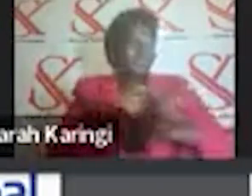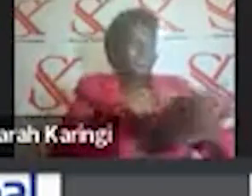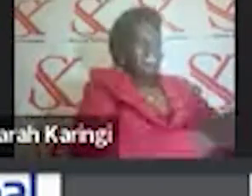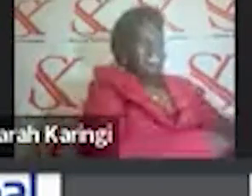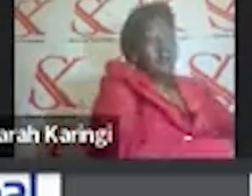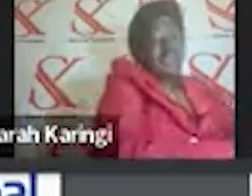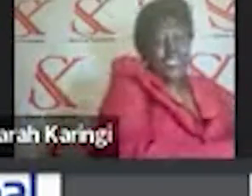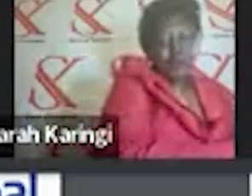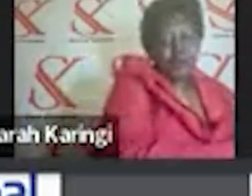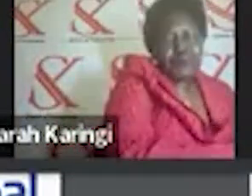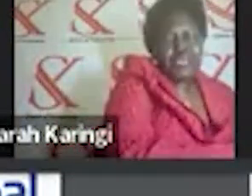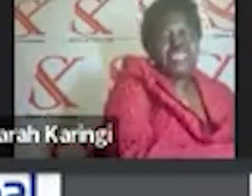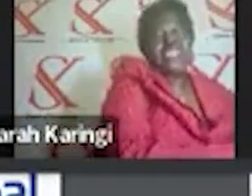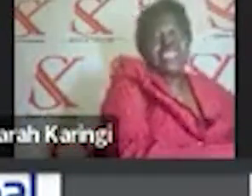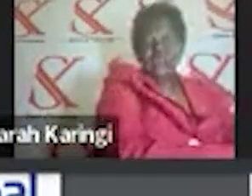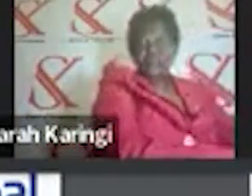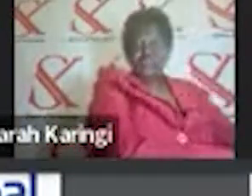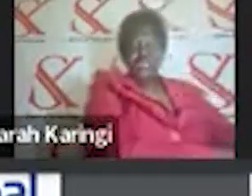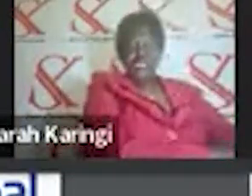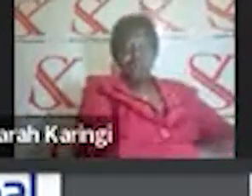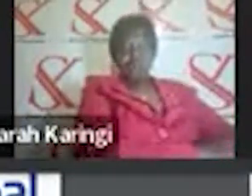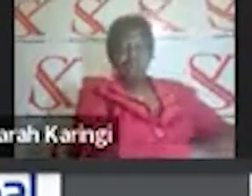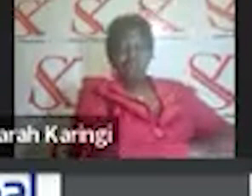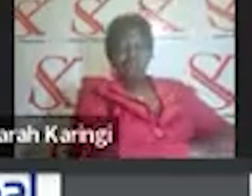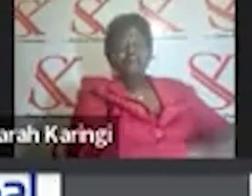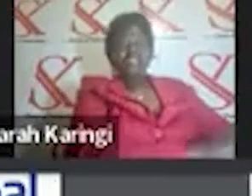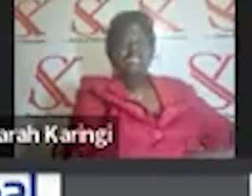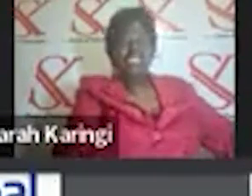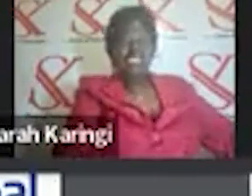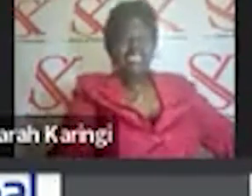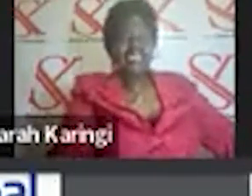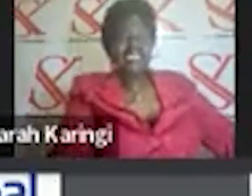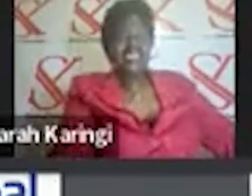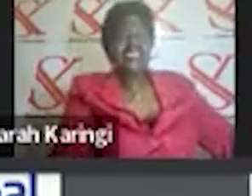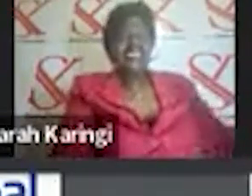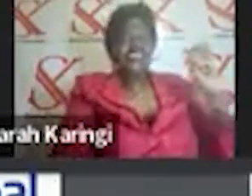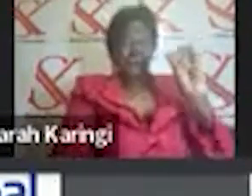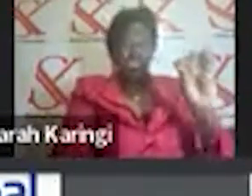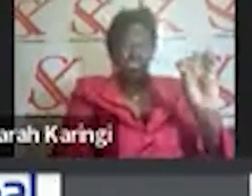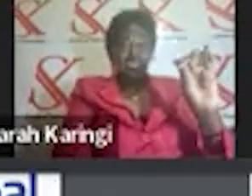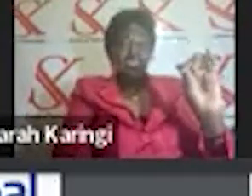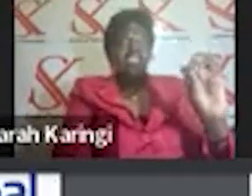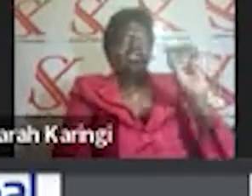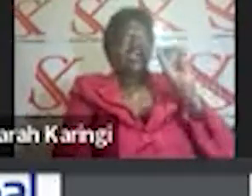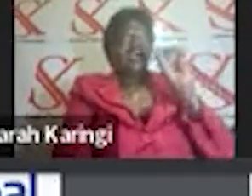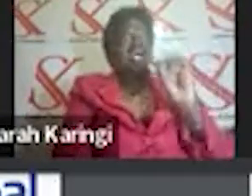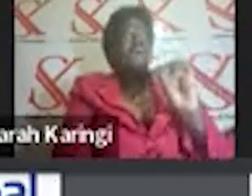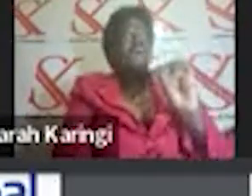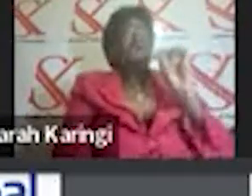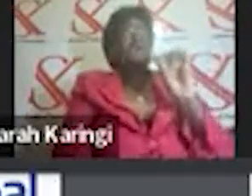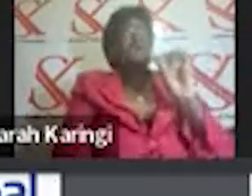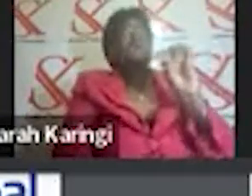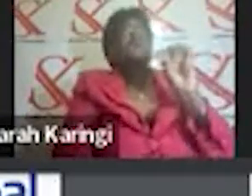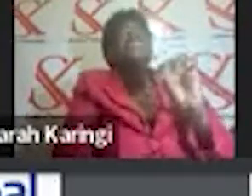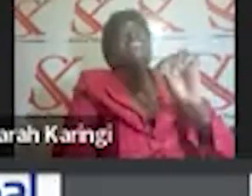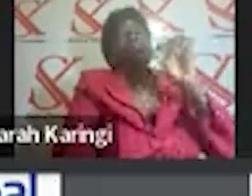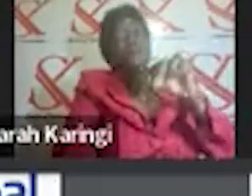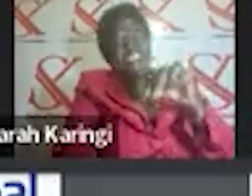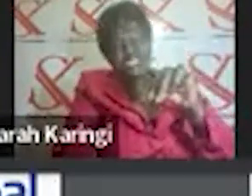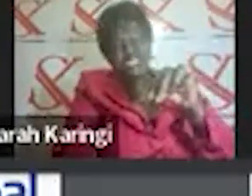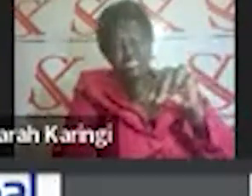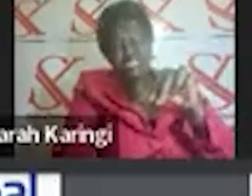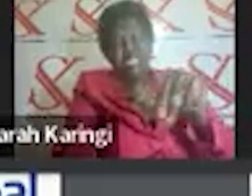Grace, the way you can help me, please help this person. Then the other thing is knowledge. How do you use